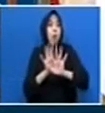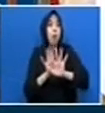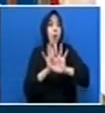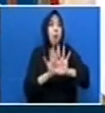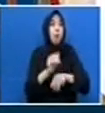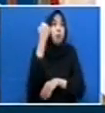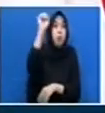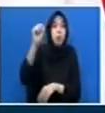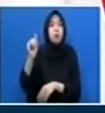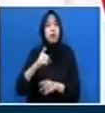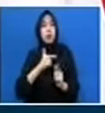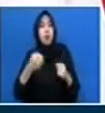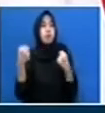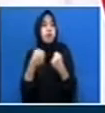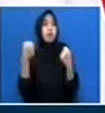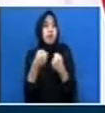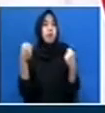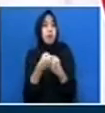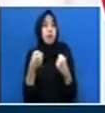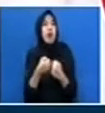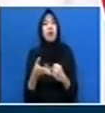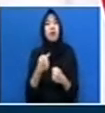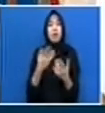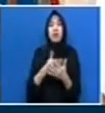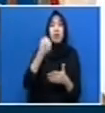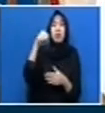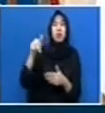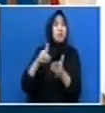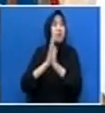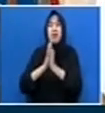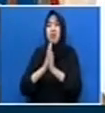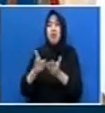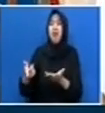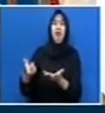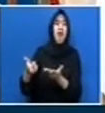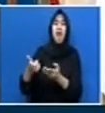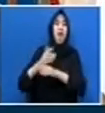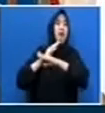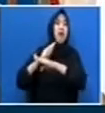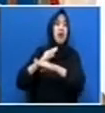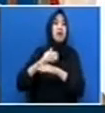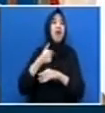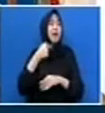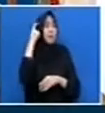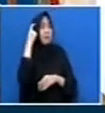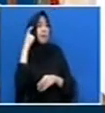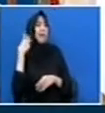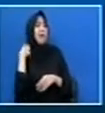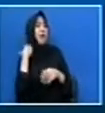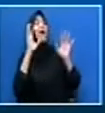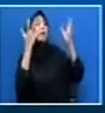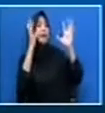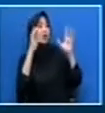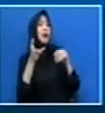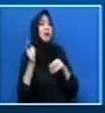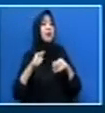the streets and have been in the streets for weeks because it's not the Myanmar they want. And so we are very appreciative that